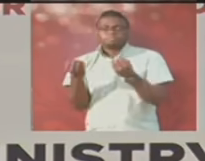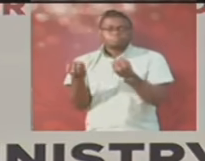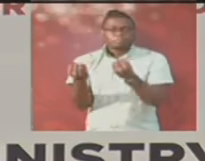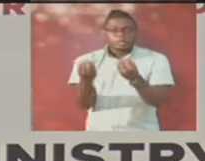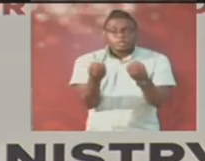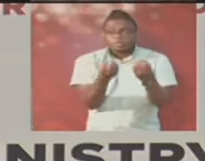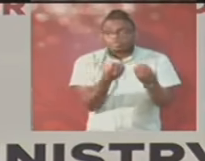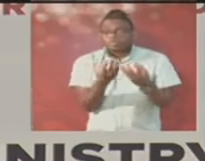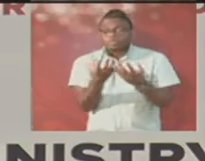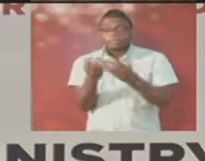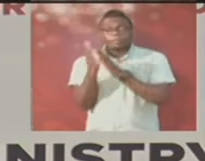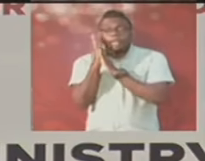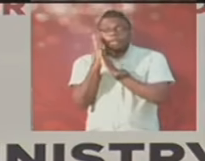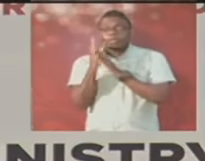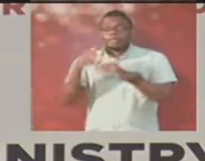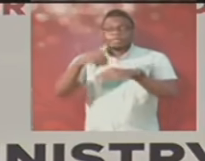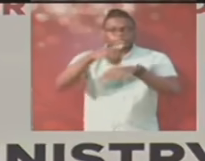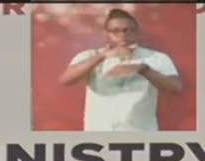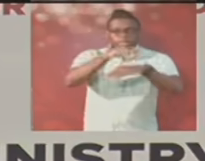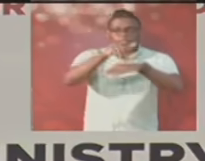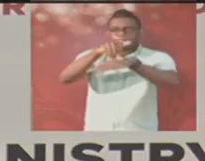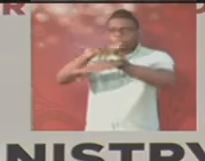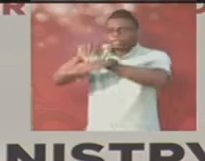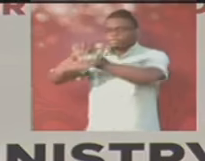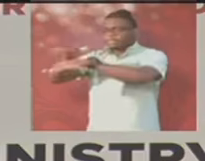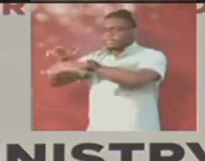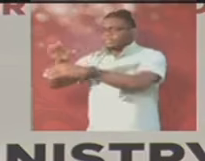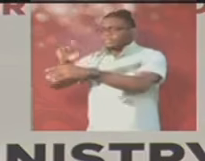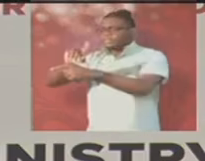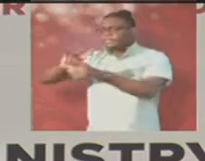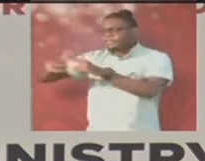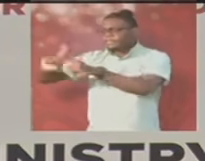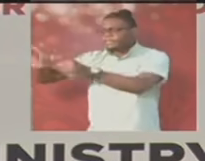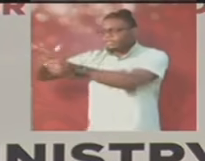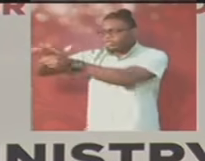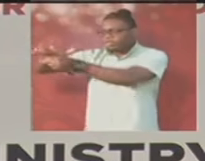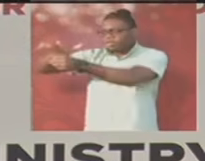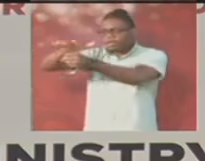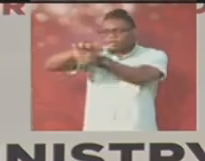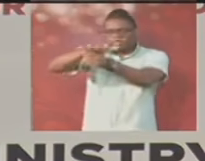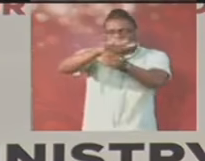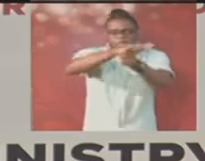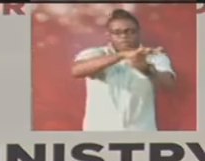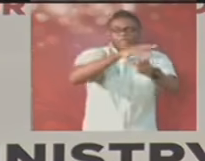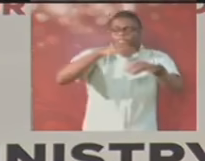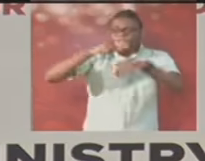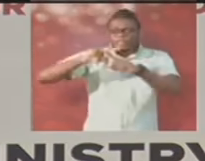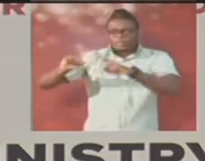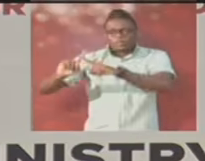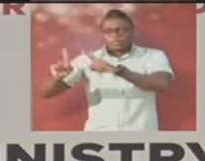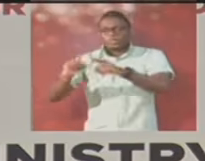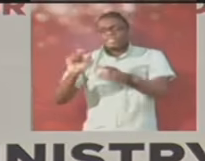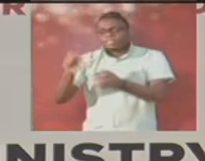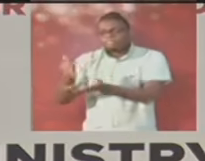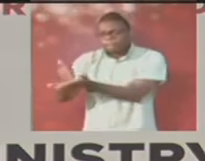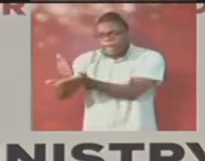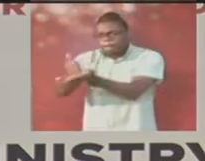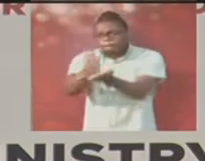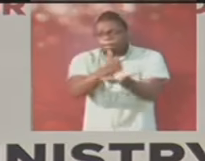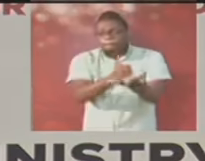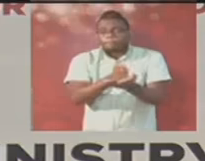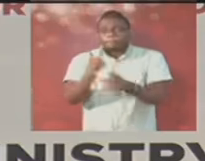we continue to try to increase the number and level of beds in line with the demand for